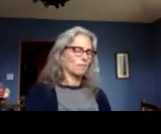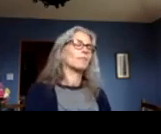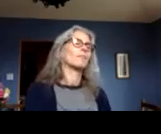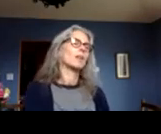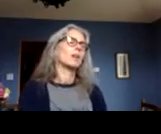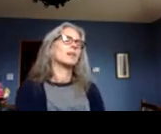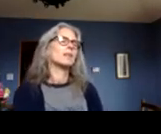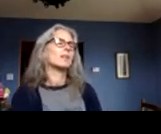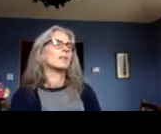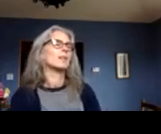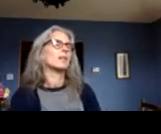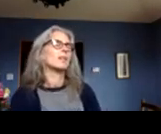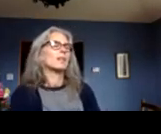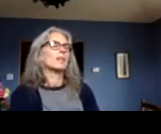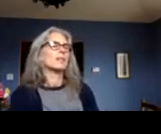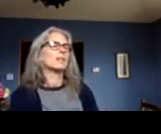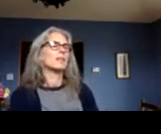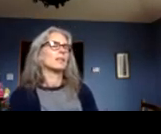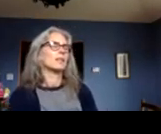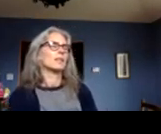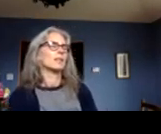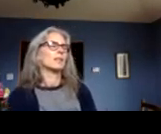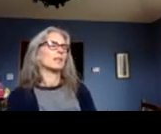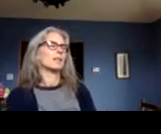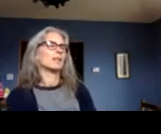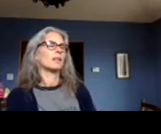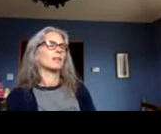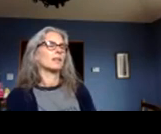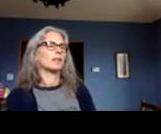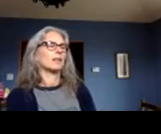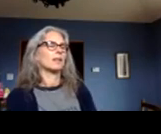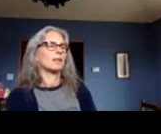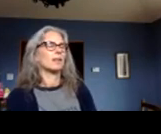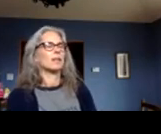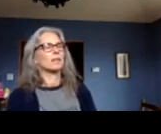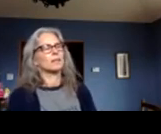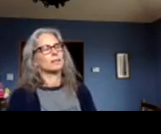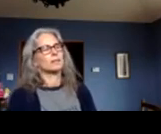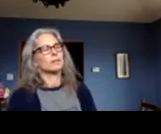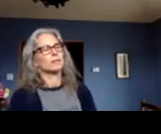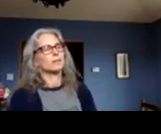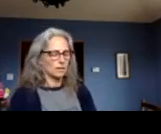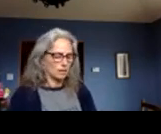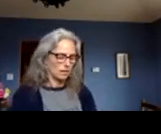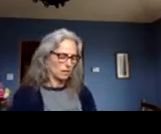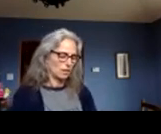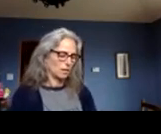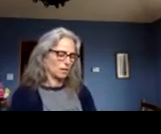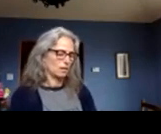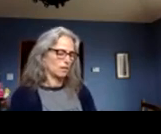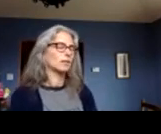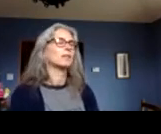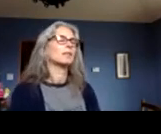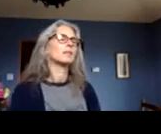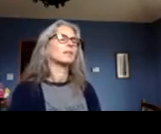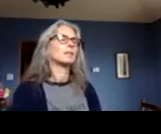Photoshop type of files, like Adobe Photoshop files can be submitted via Classroom. Like there's lots of Classroom will accept all sorts of file